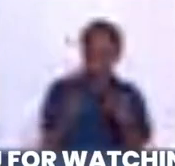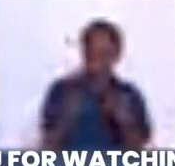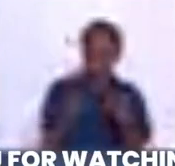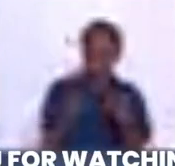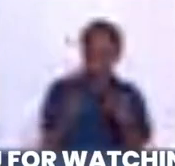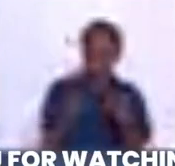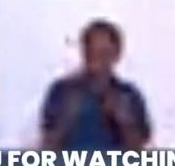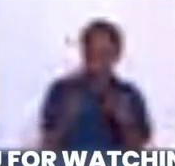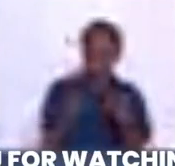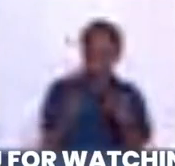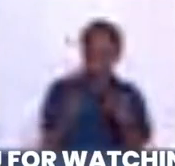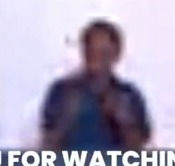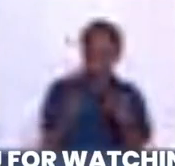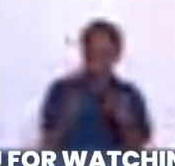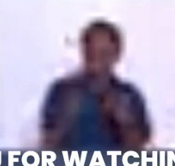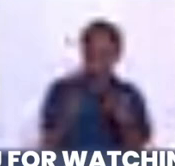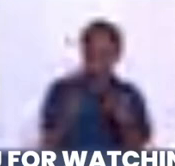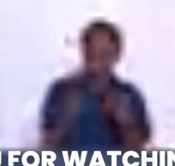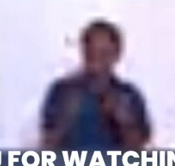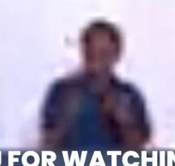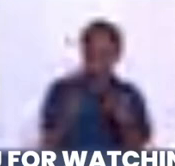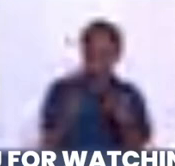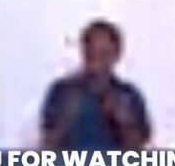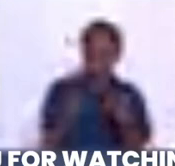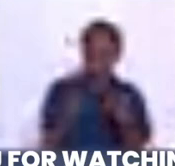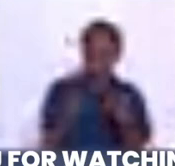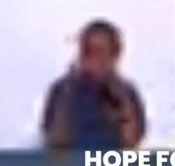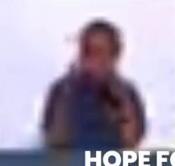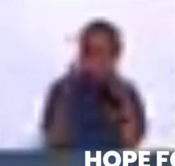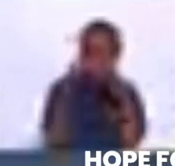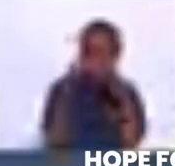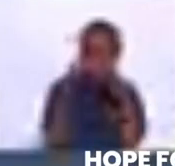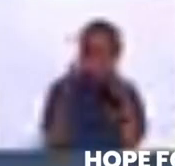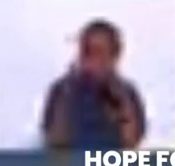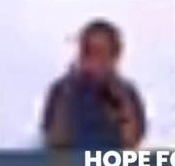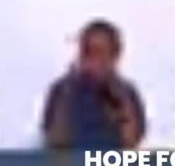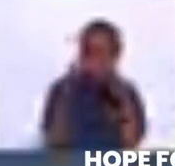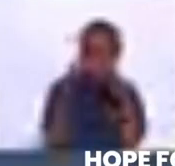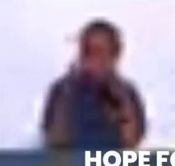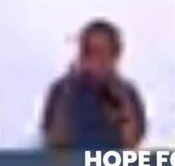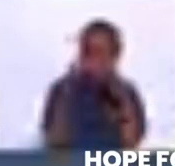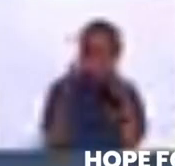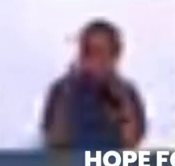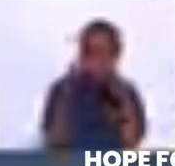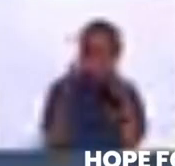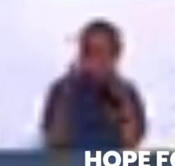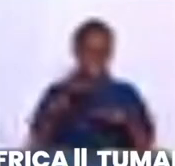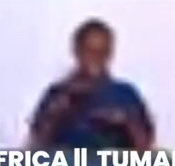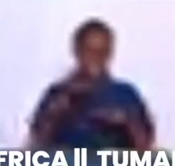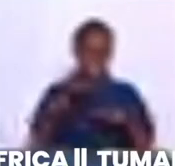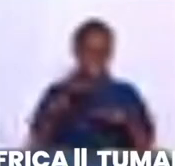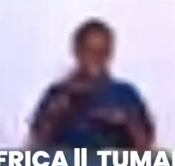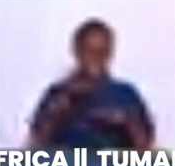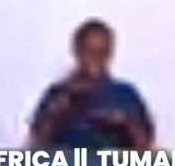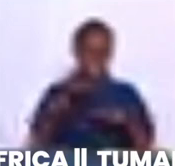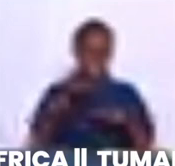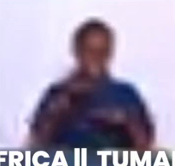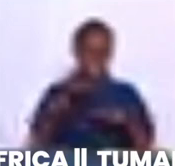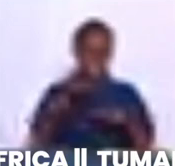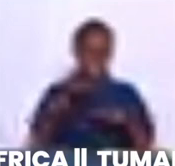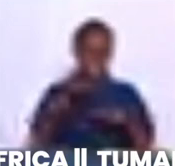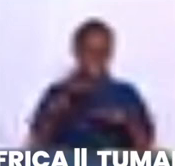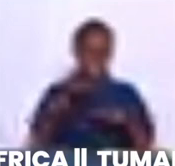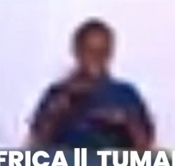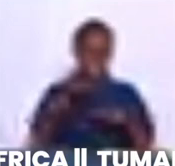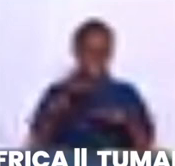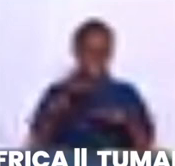something attractive, and science is based on research. So if